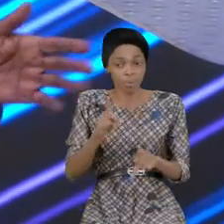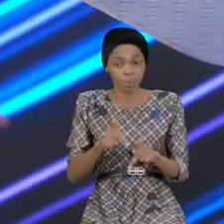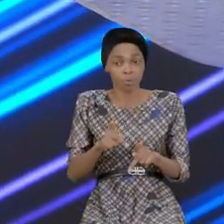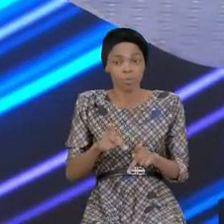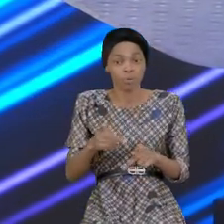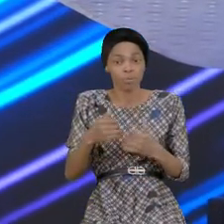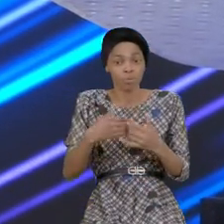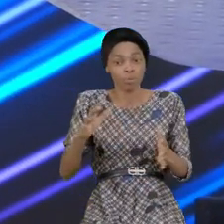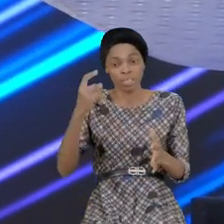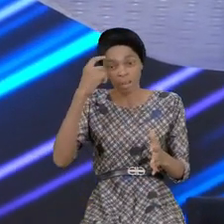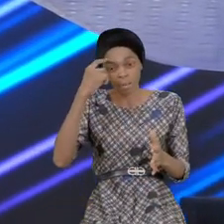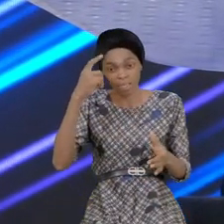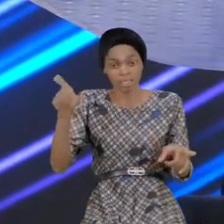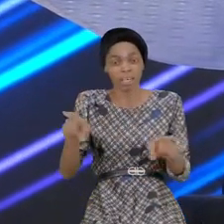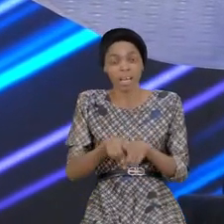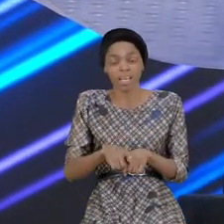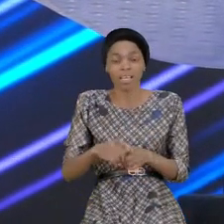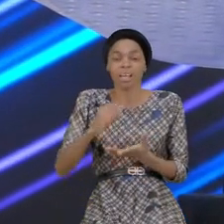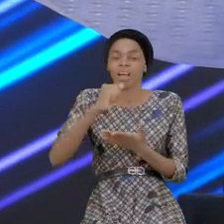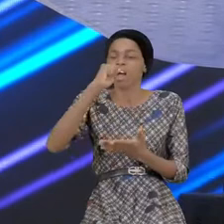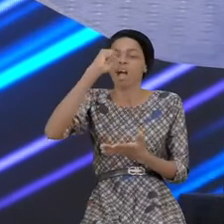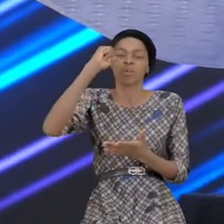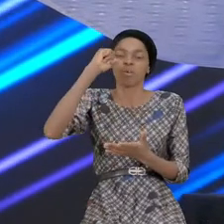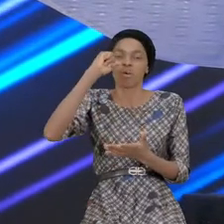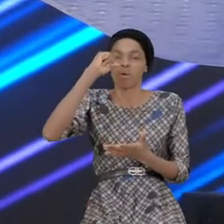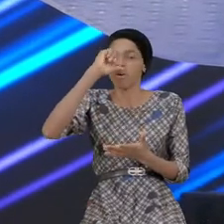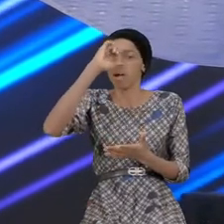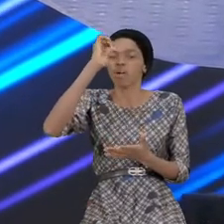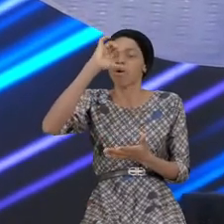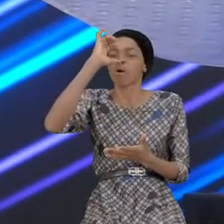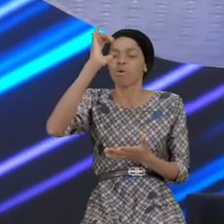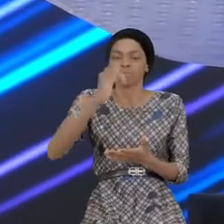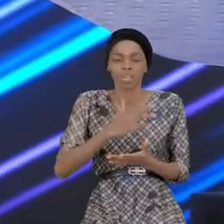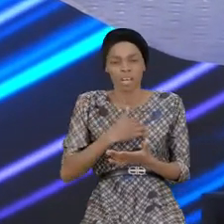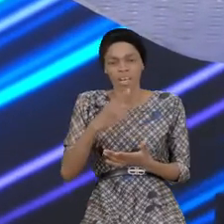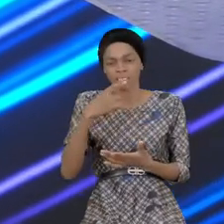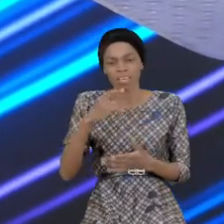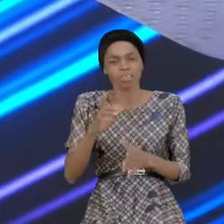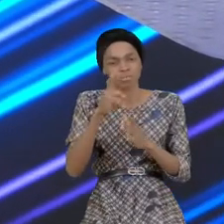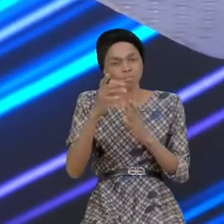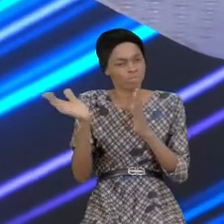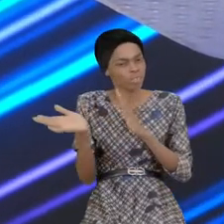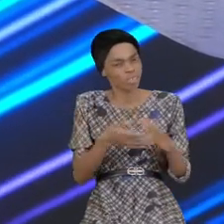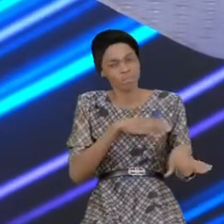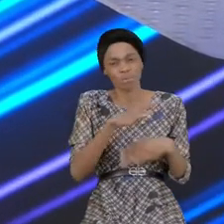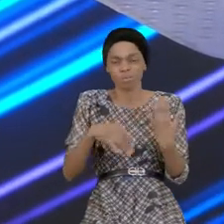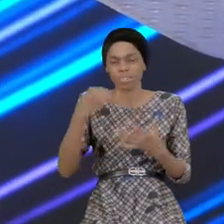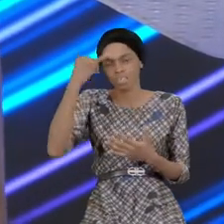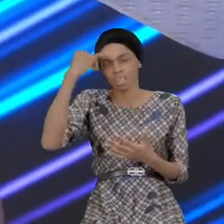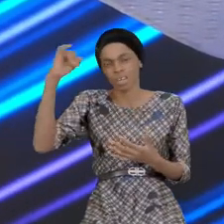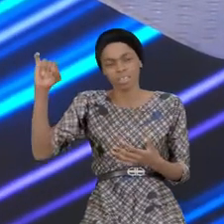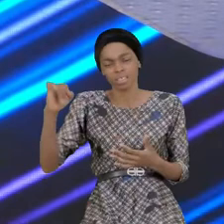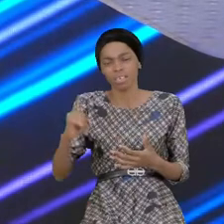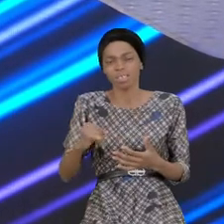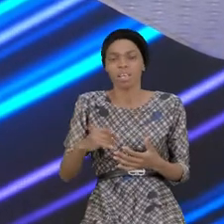hard drugs. And it says, remove those ideas. Live a peaceful life. A